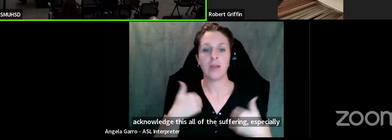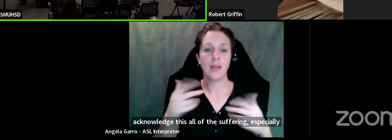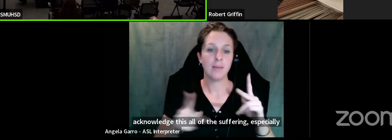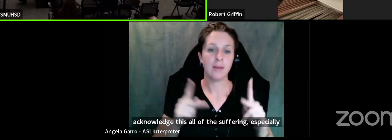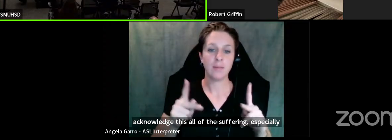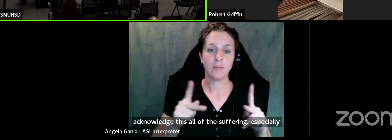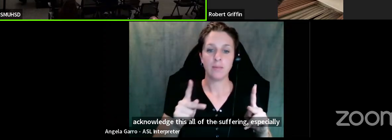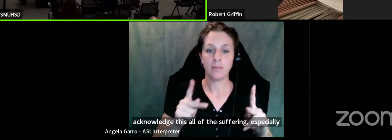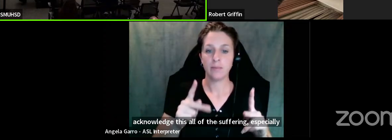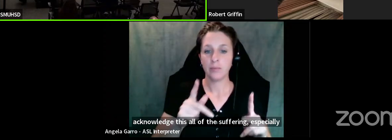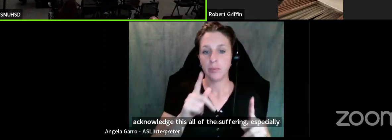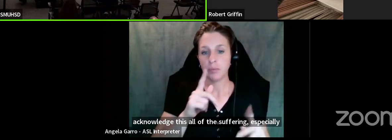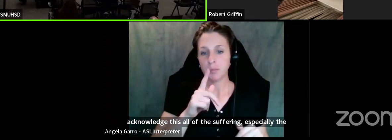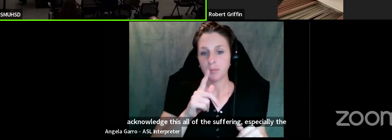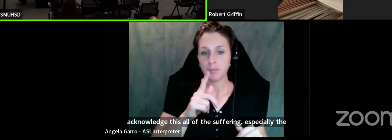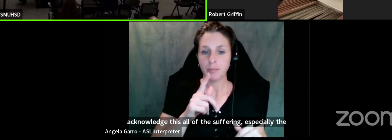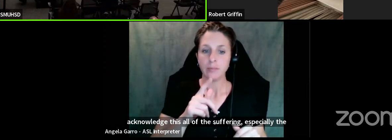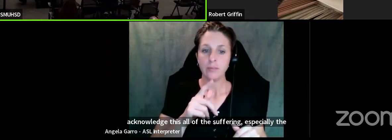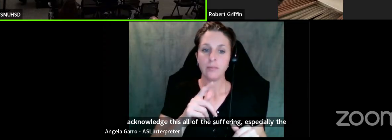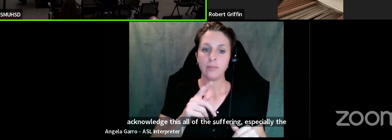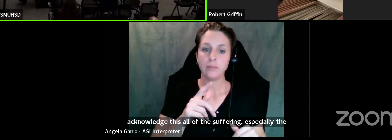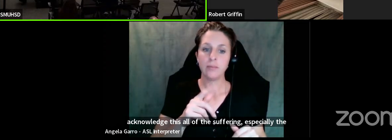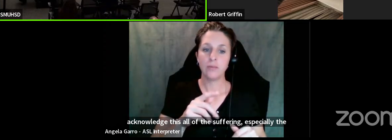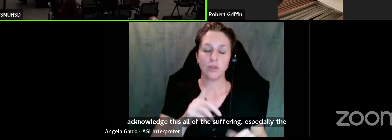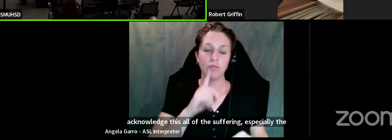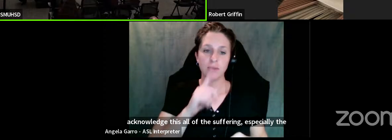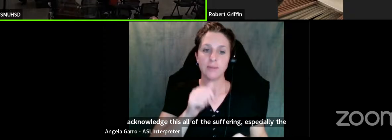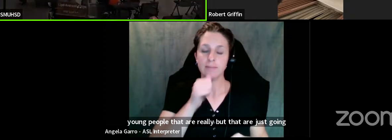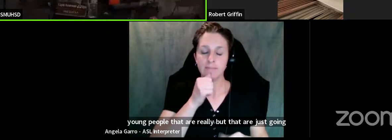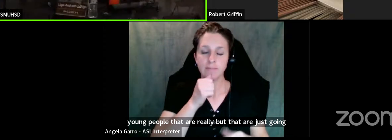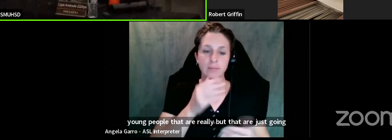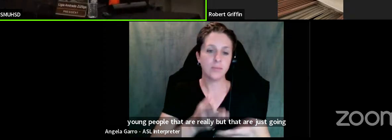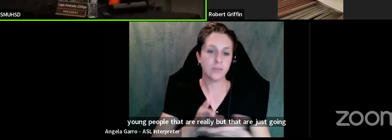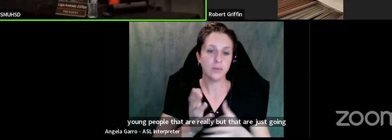are just going through so much right now.